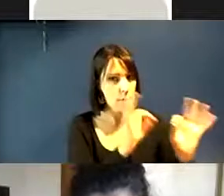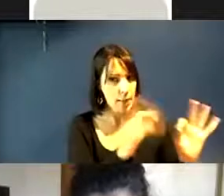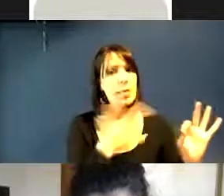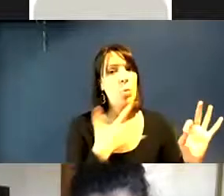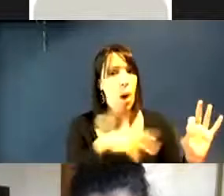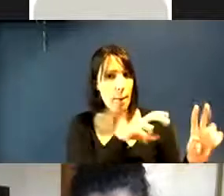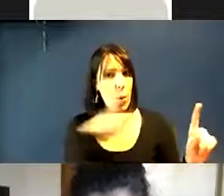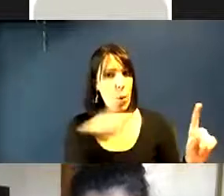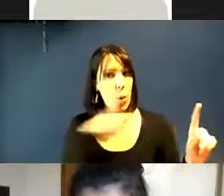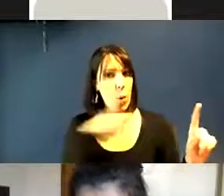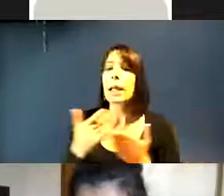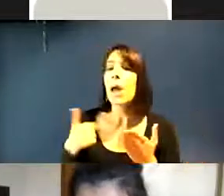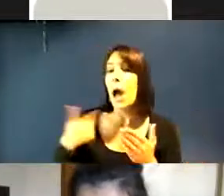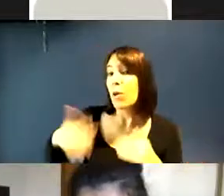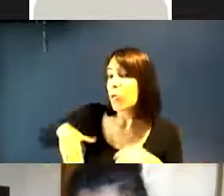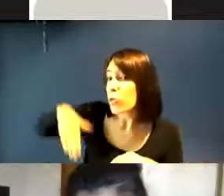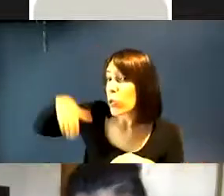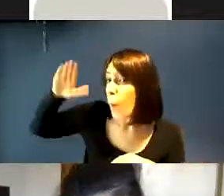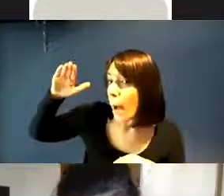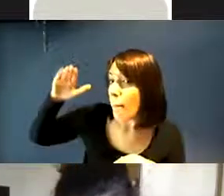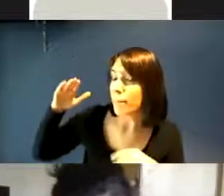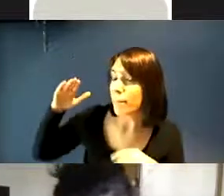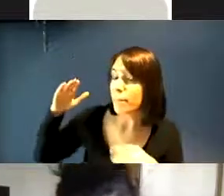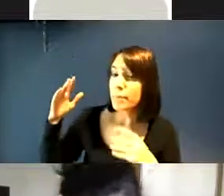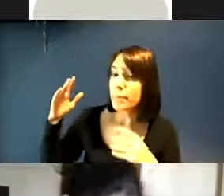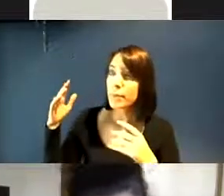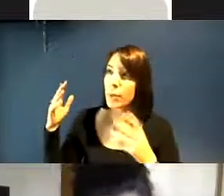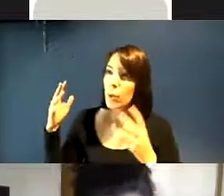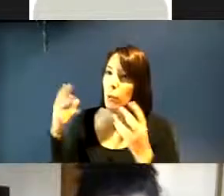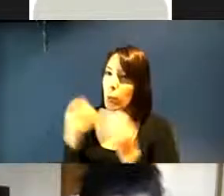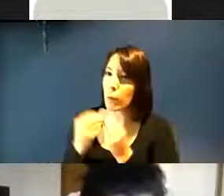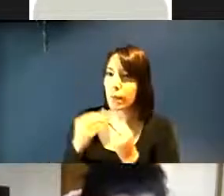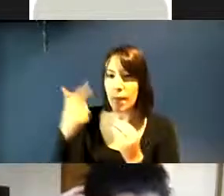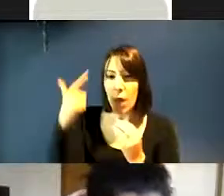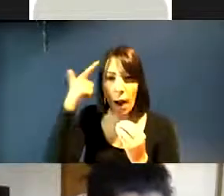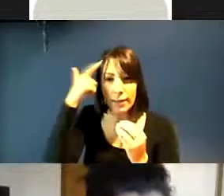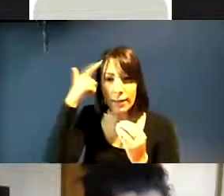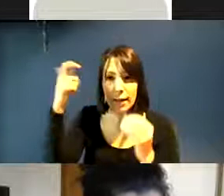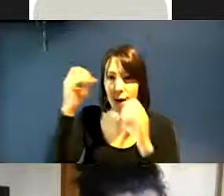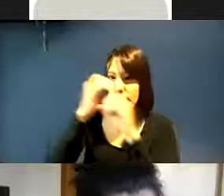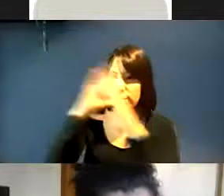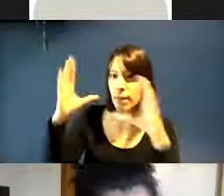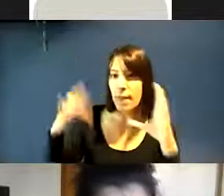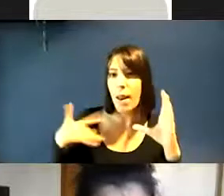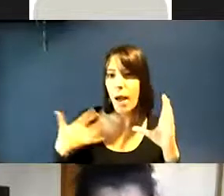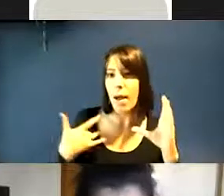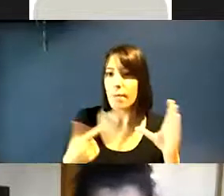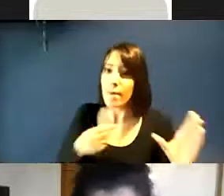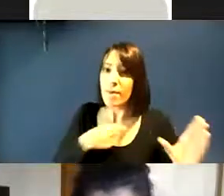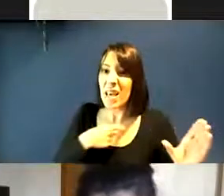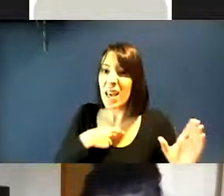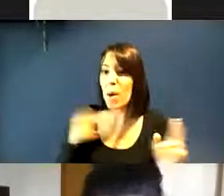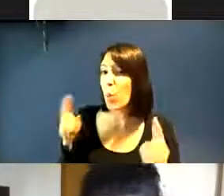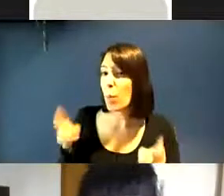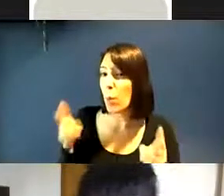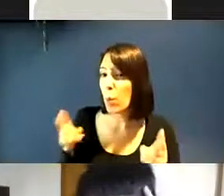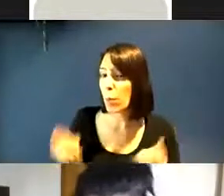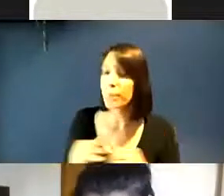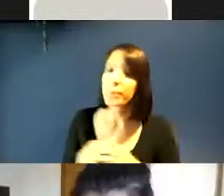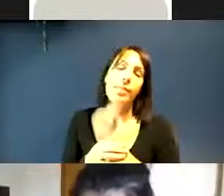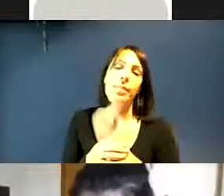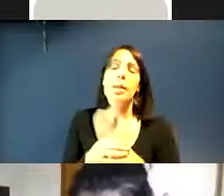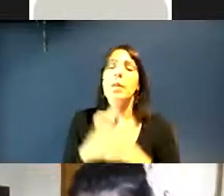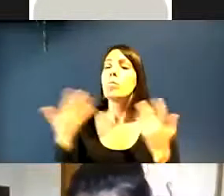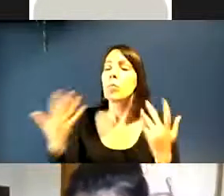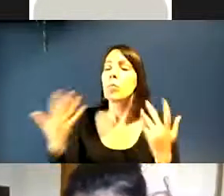grown up with a space that things could be somewhat fearful in my life. And so as things degenerated, I didn't really even